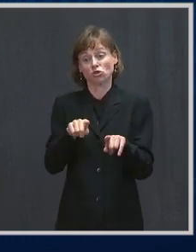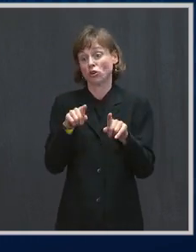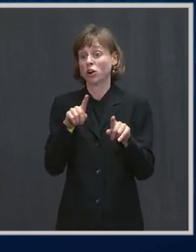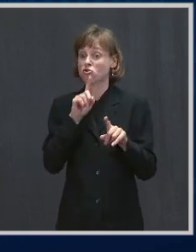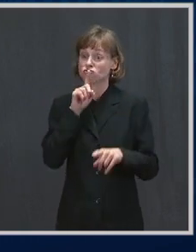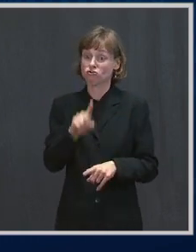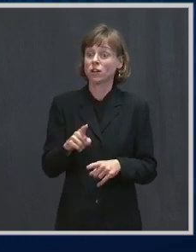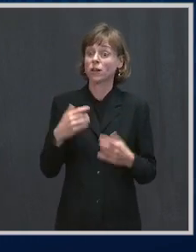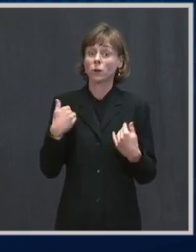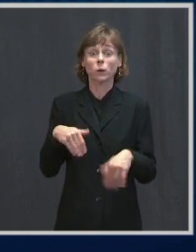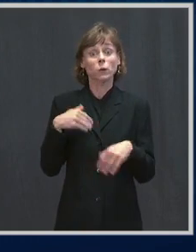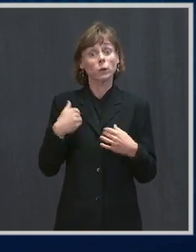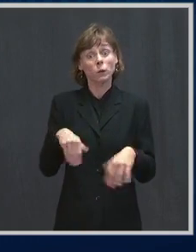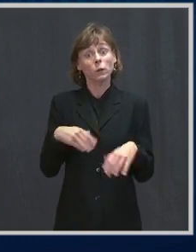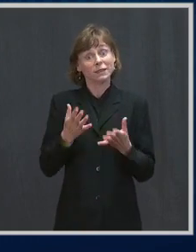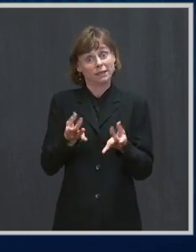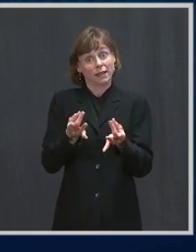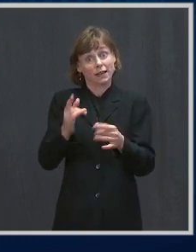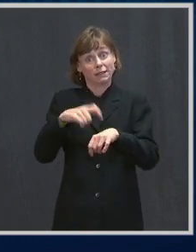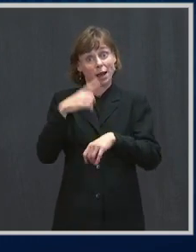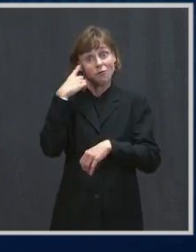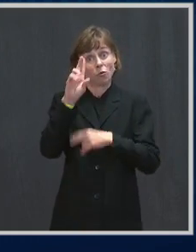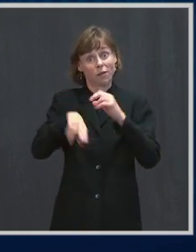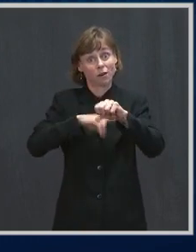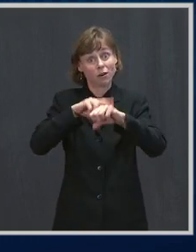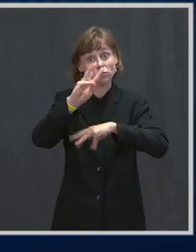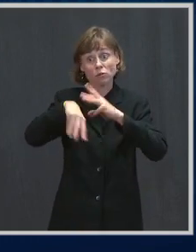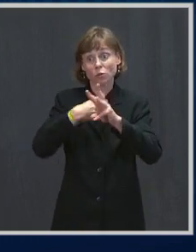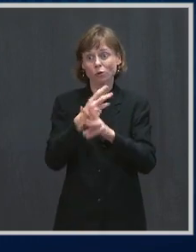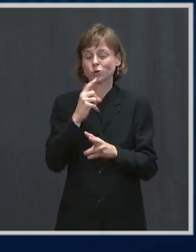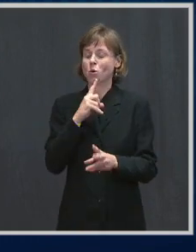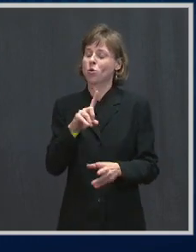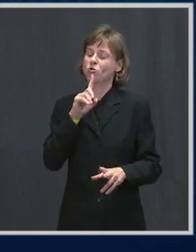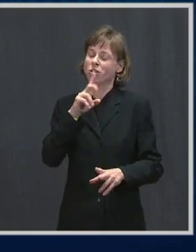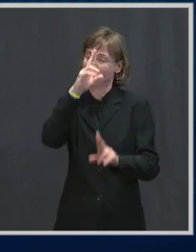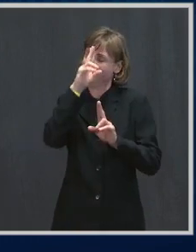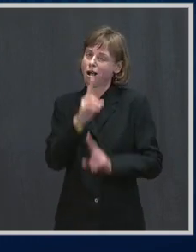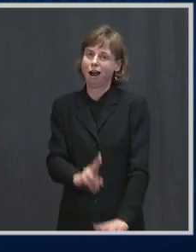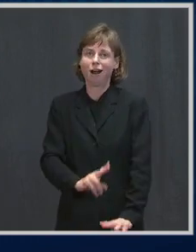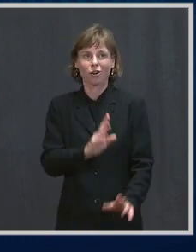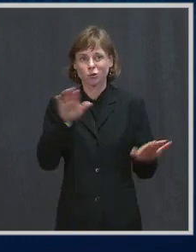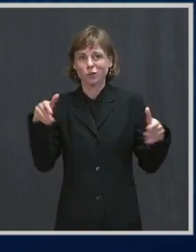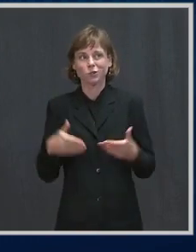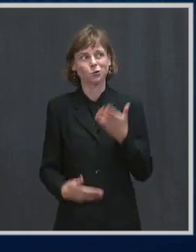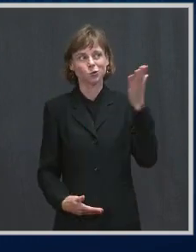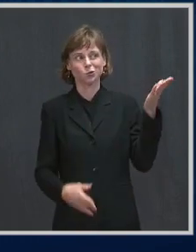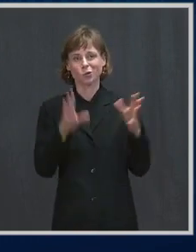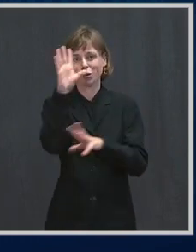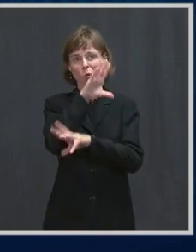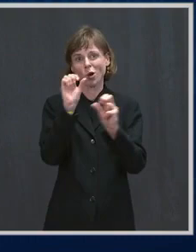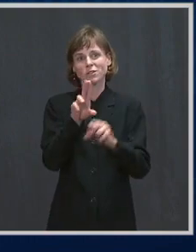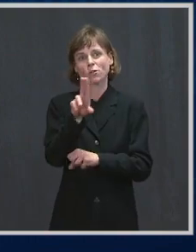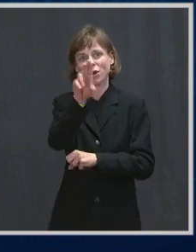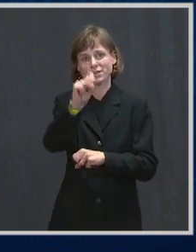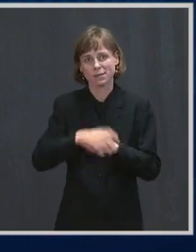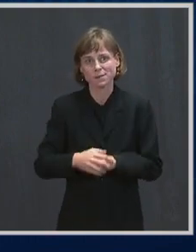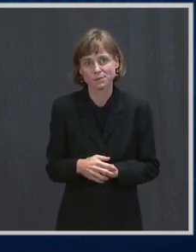world. And so it's very much my honor today to introduce to you the President of the United